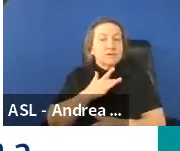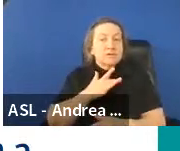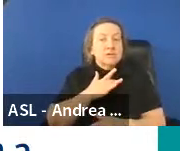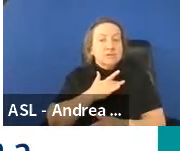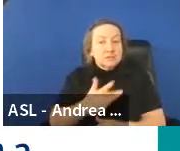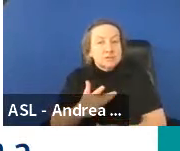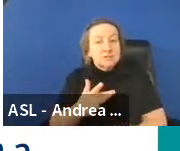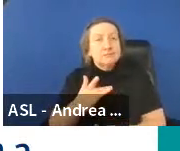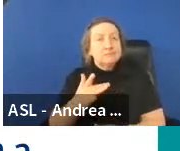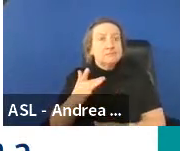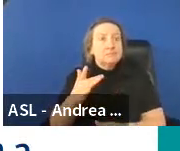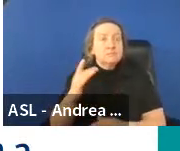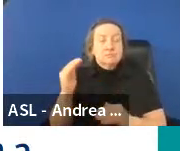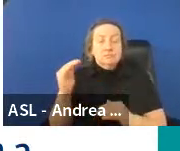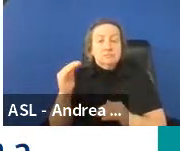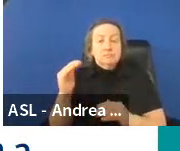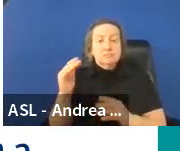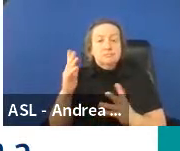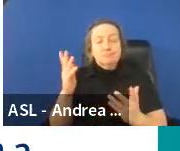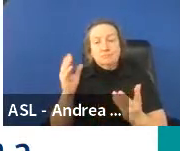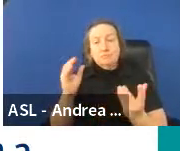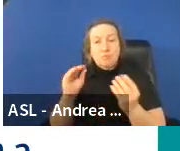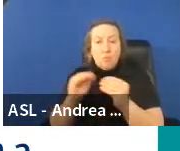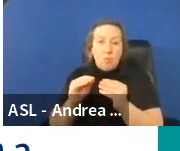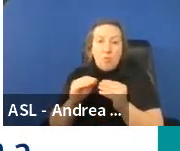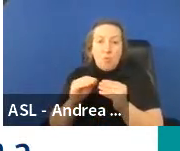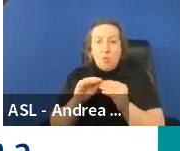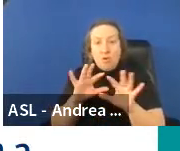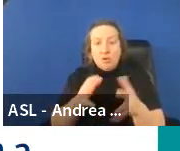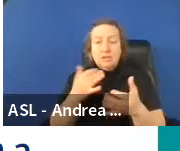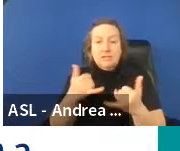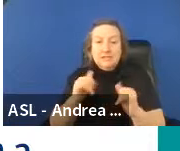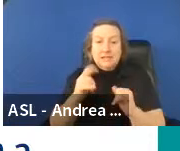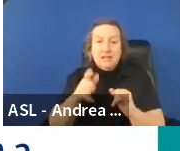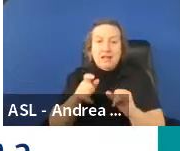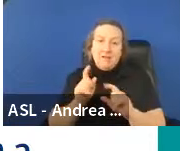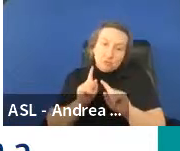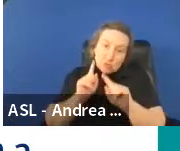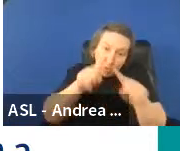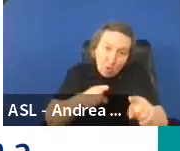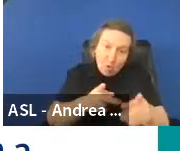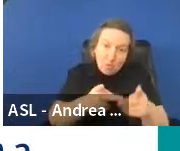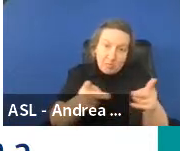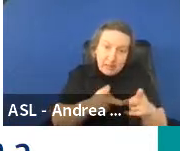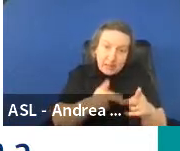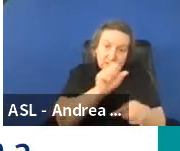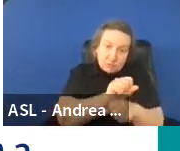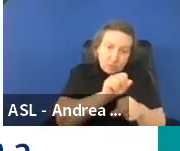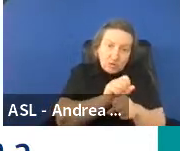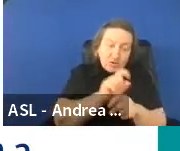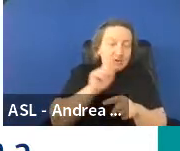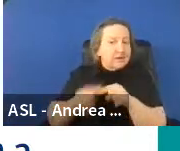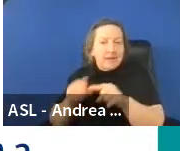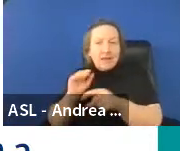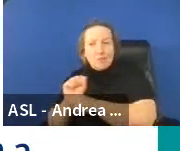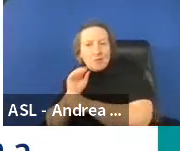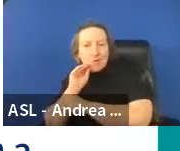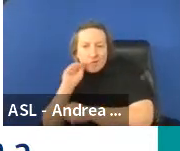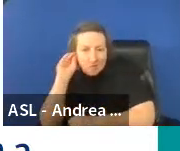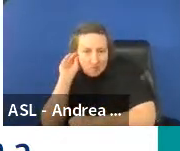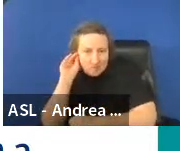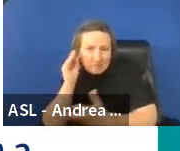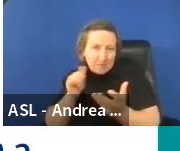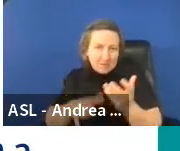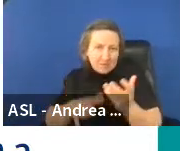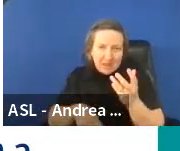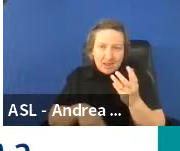disproportionately needing to work still in a location and not be able to work from home. That might have contributed